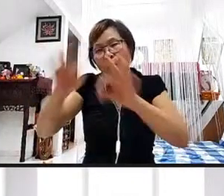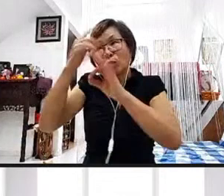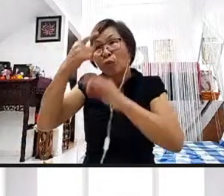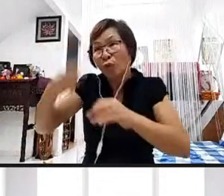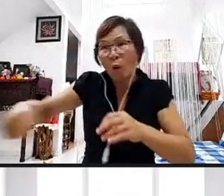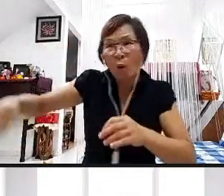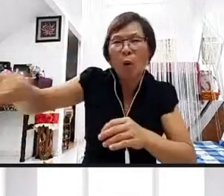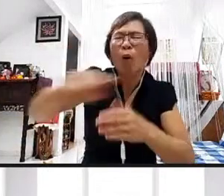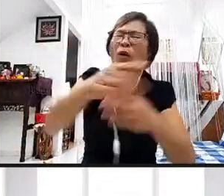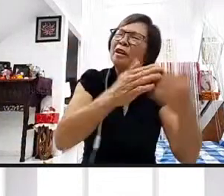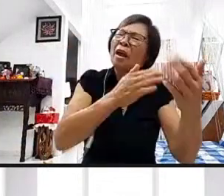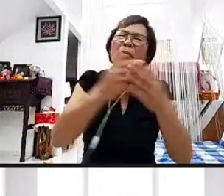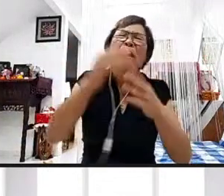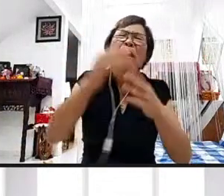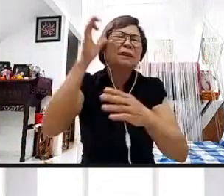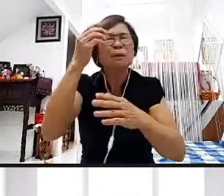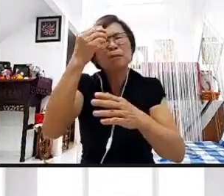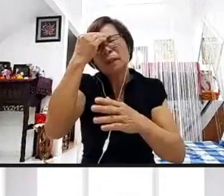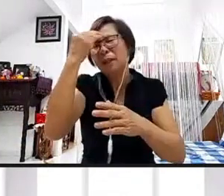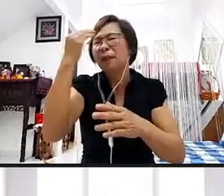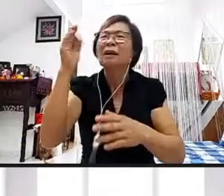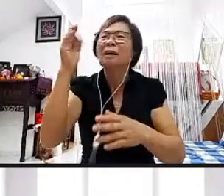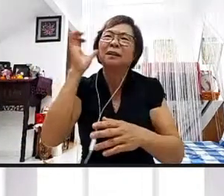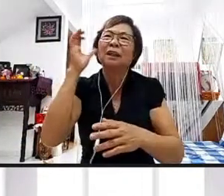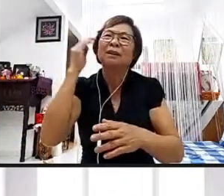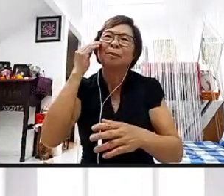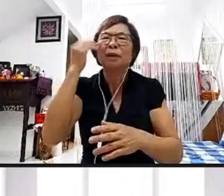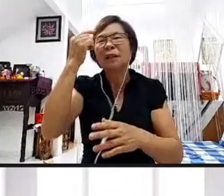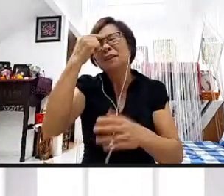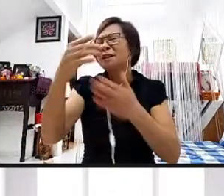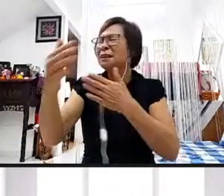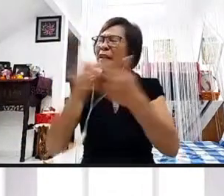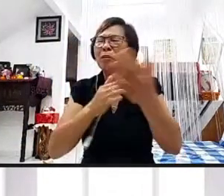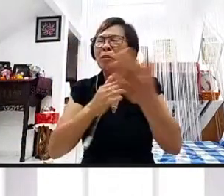regardless of any race. So let us chant together.